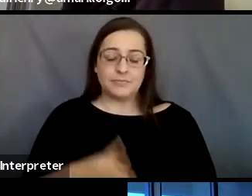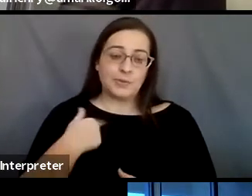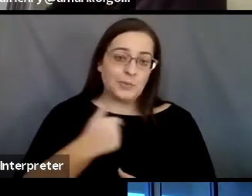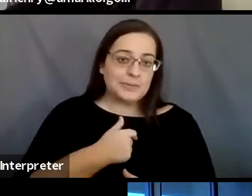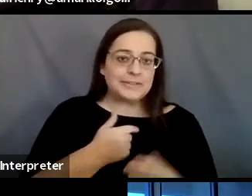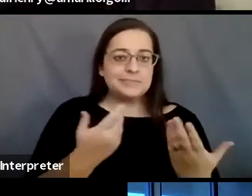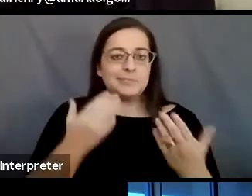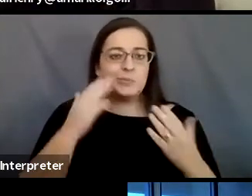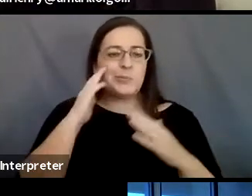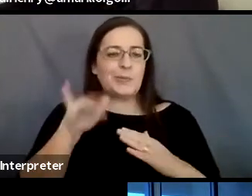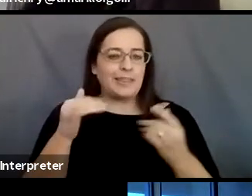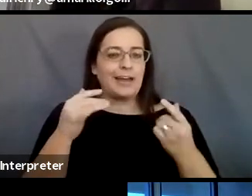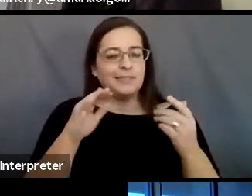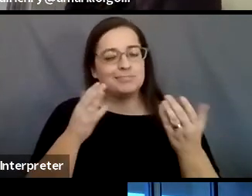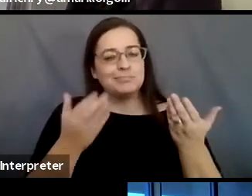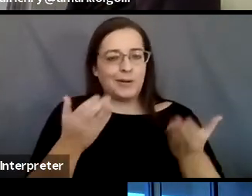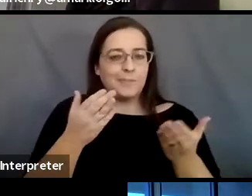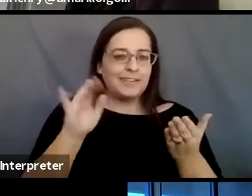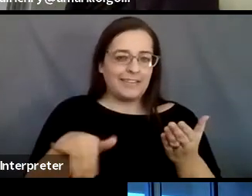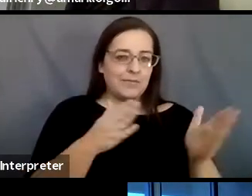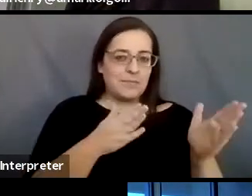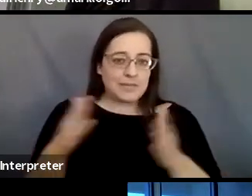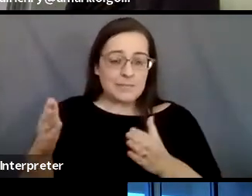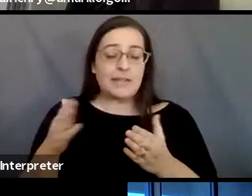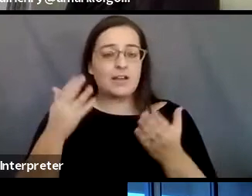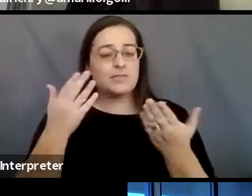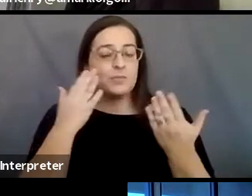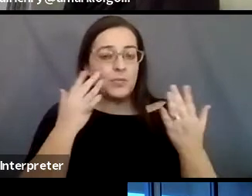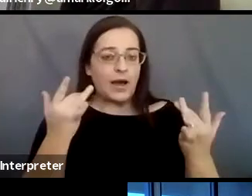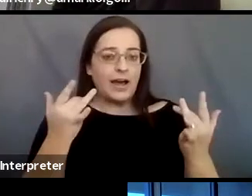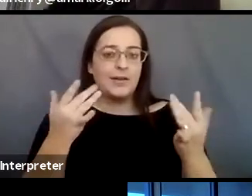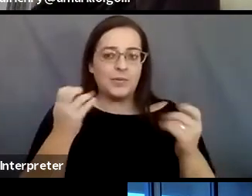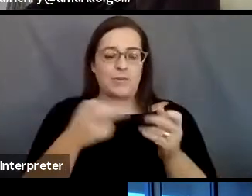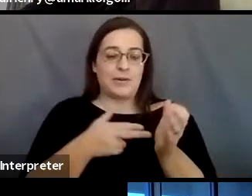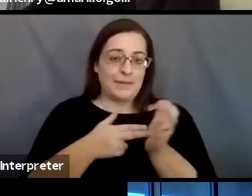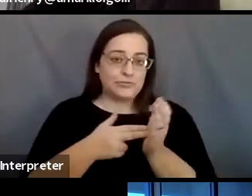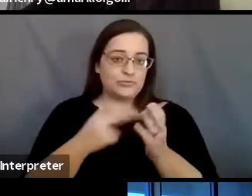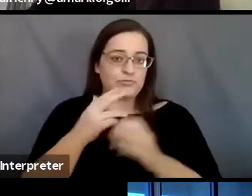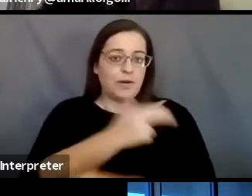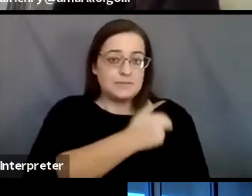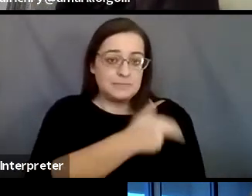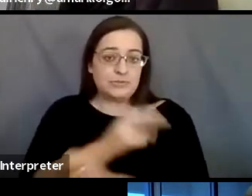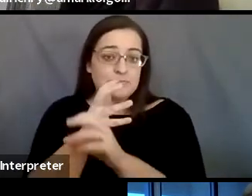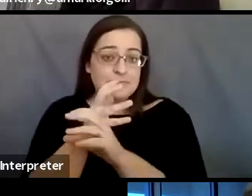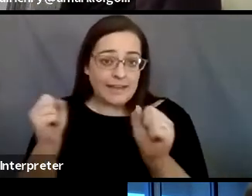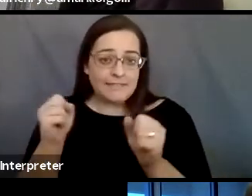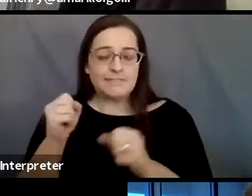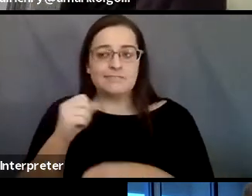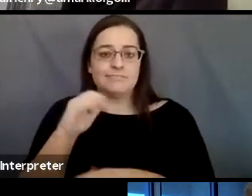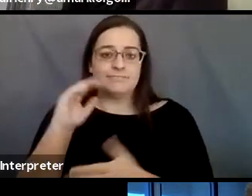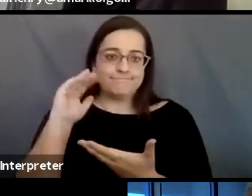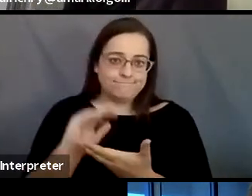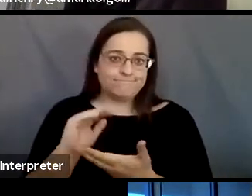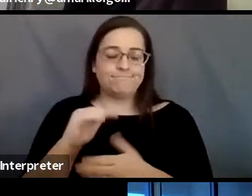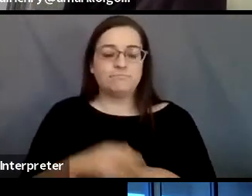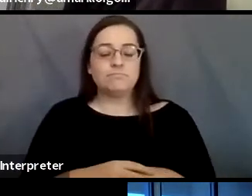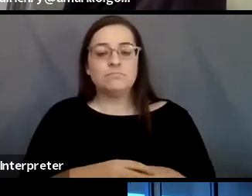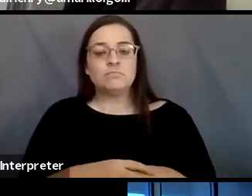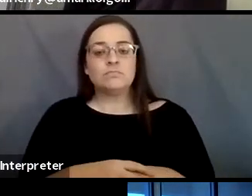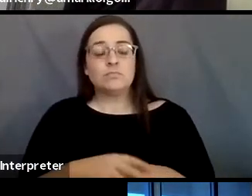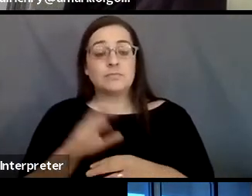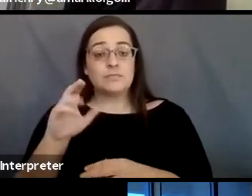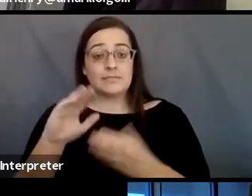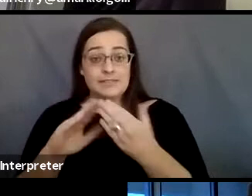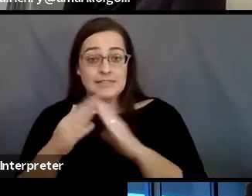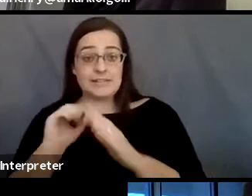as we are trying to ease hospital capacity and save lives. City staff, along with Northwest